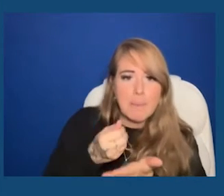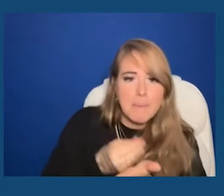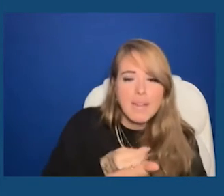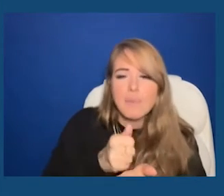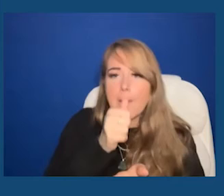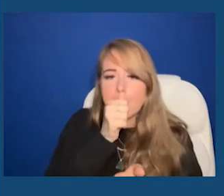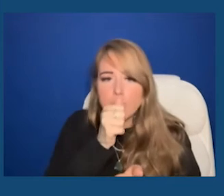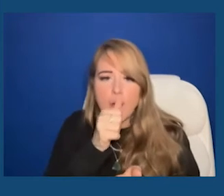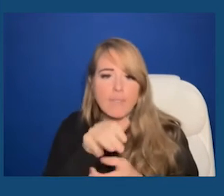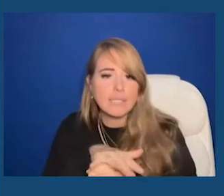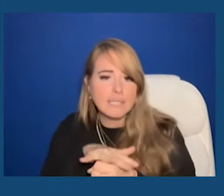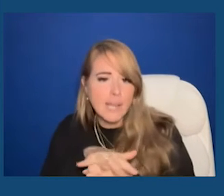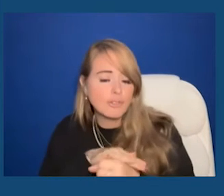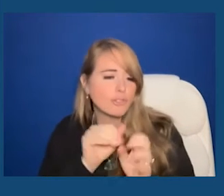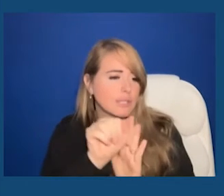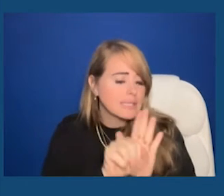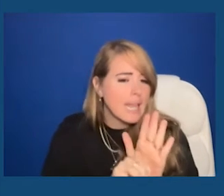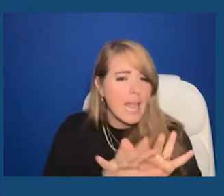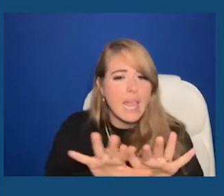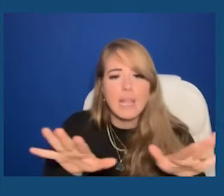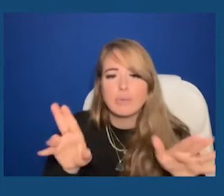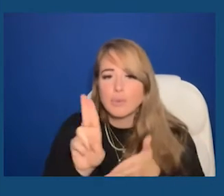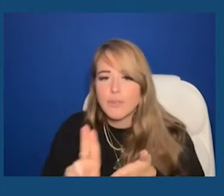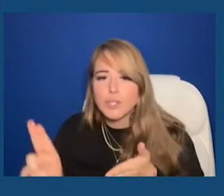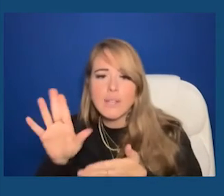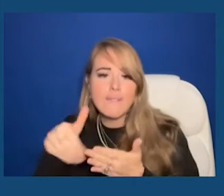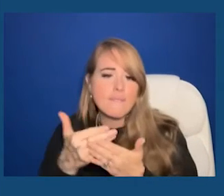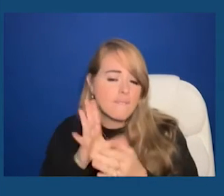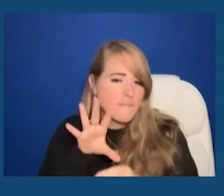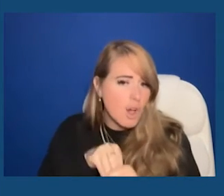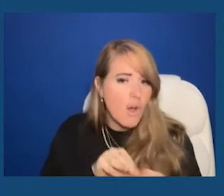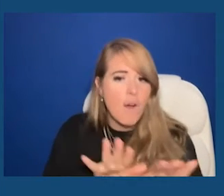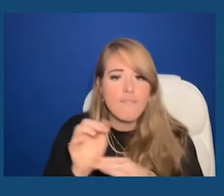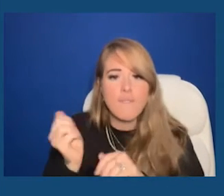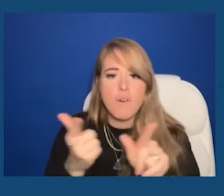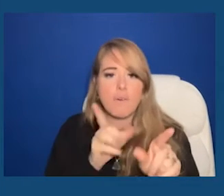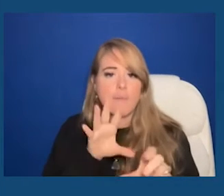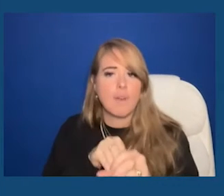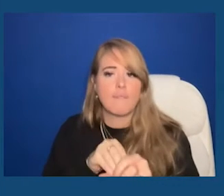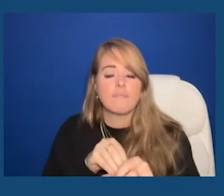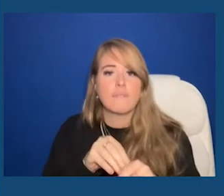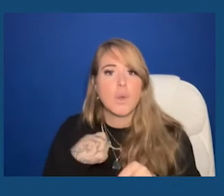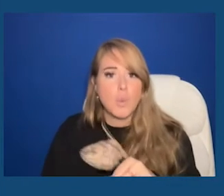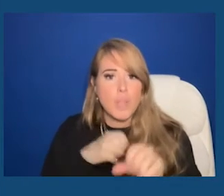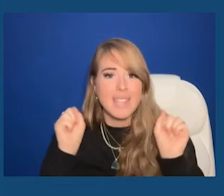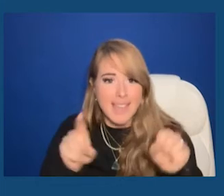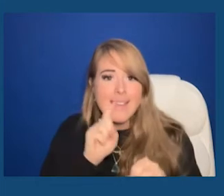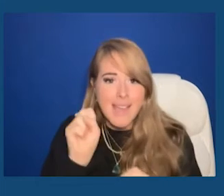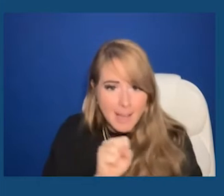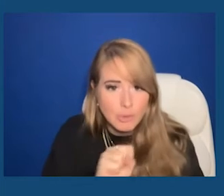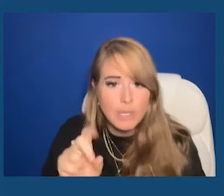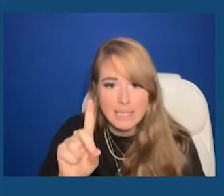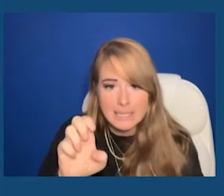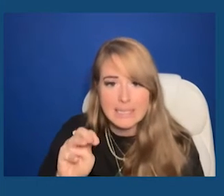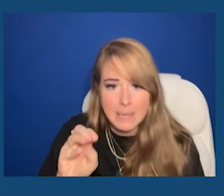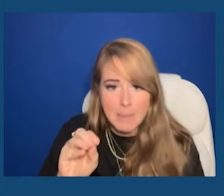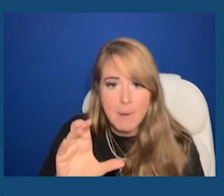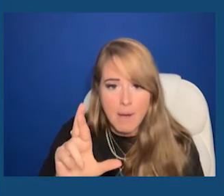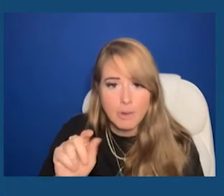get all this money from the state. We'd have to get the universities involved. Everybody has to buy in. And we could actually democratize the power of